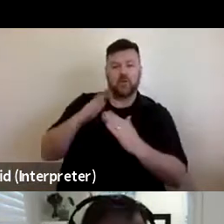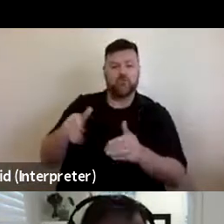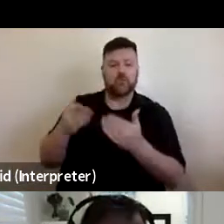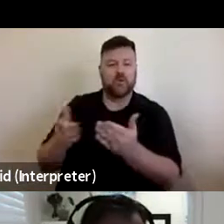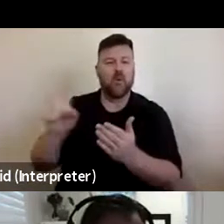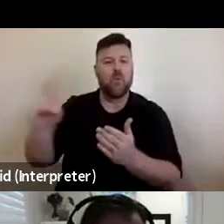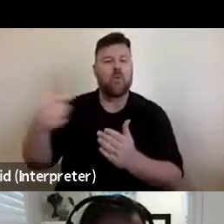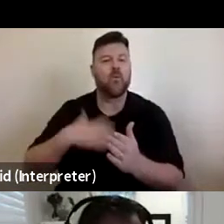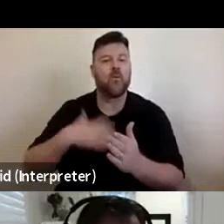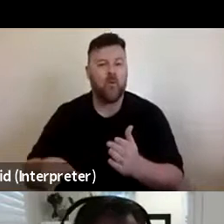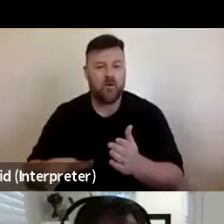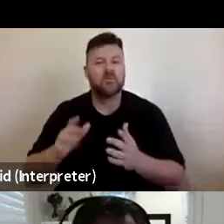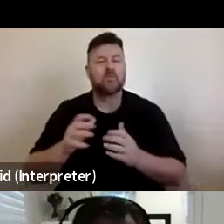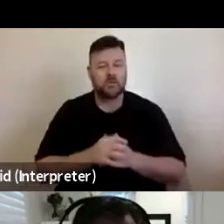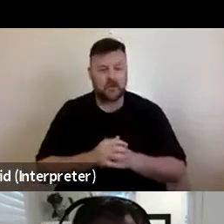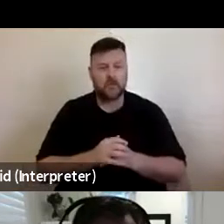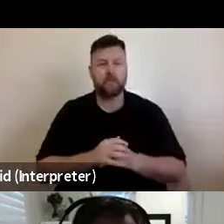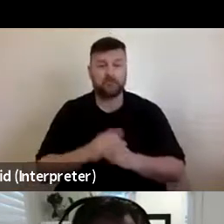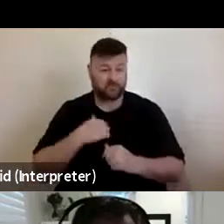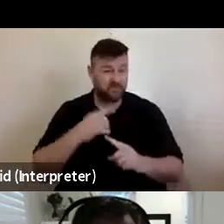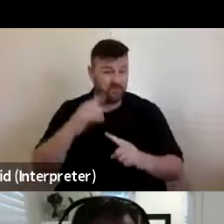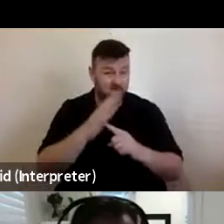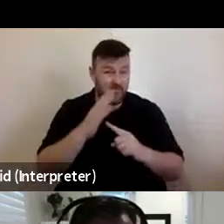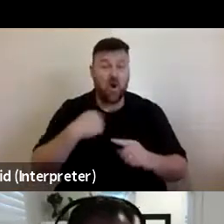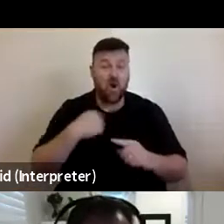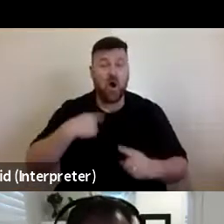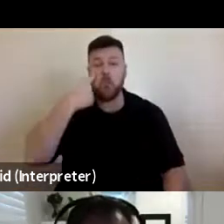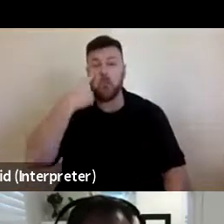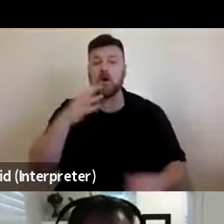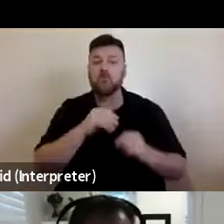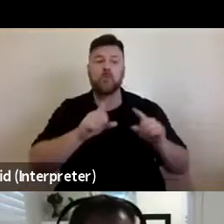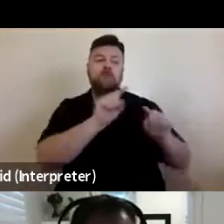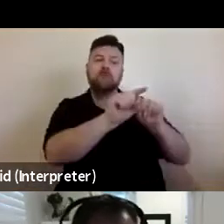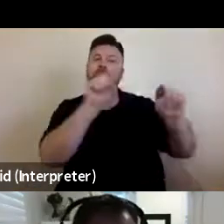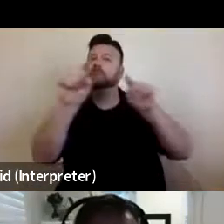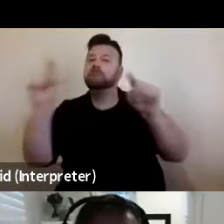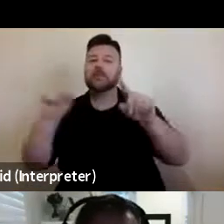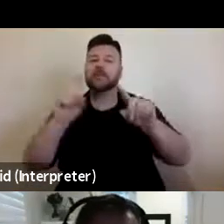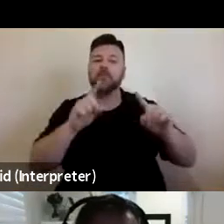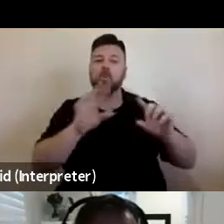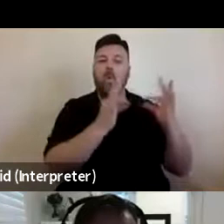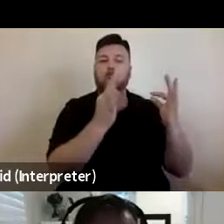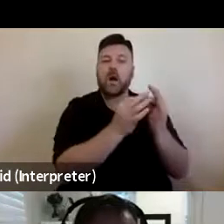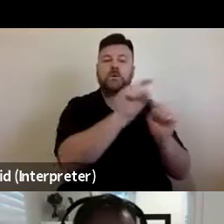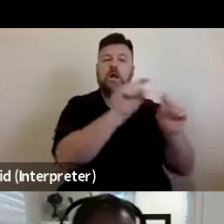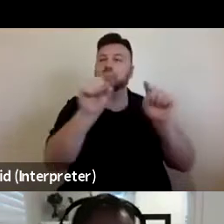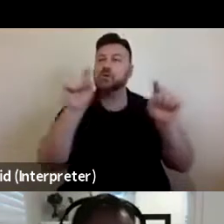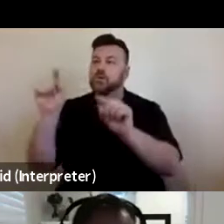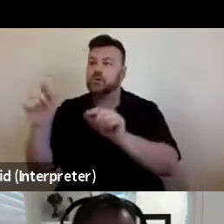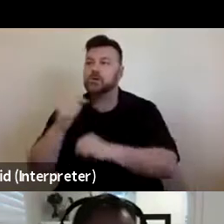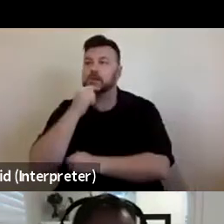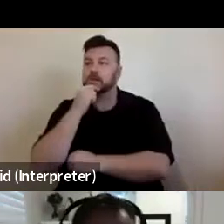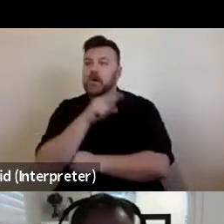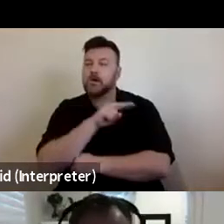It's become quite crucial, and I've been noticing it from different organisations that I'm involved with just from a ticket buyer's point of